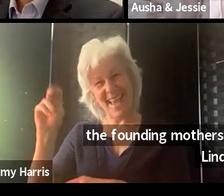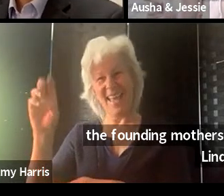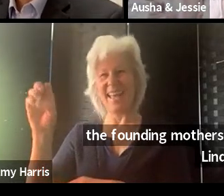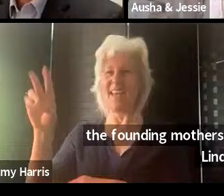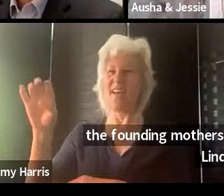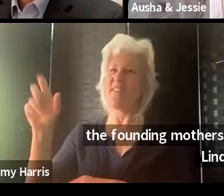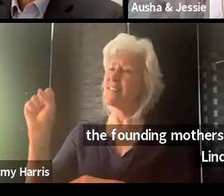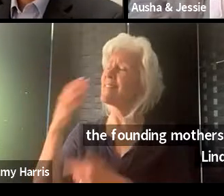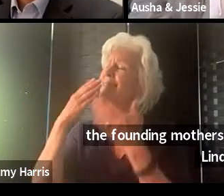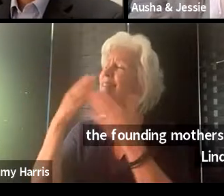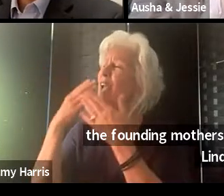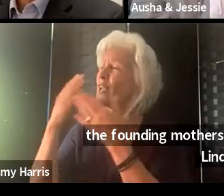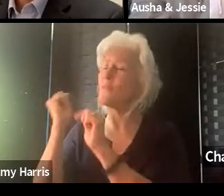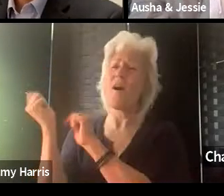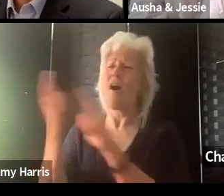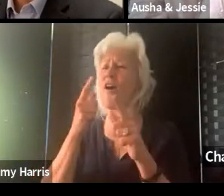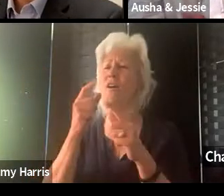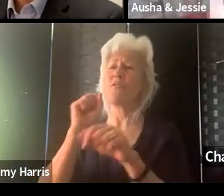your work in